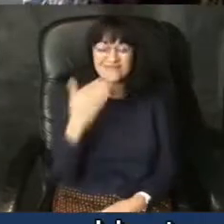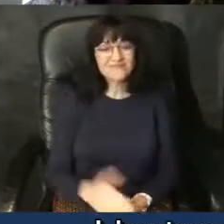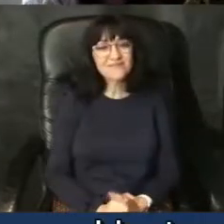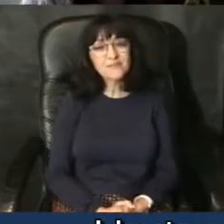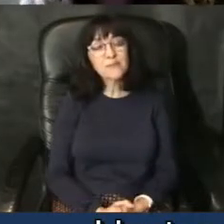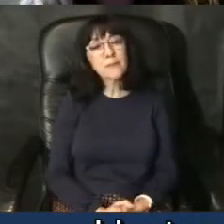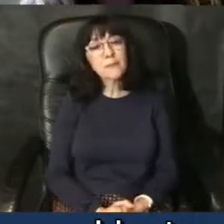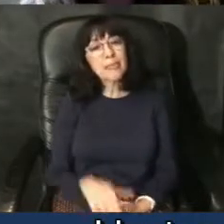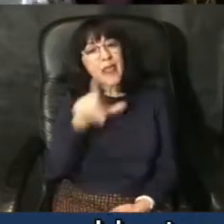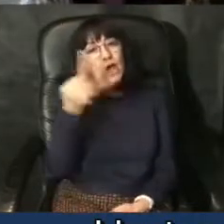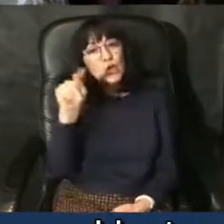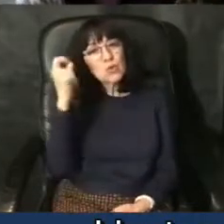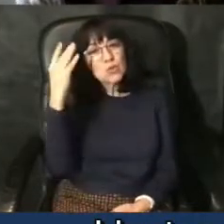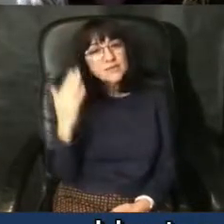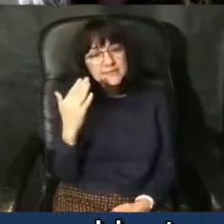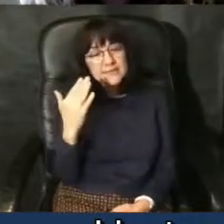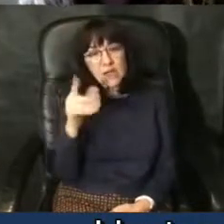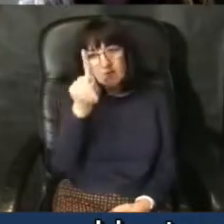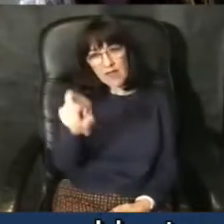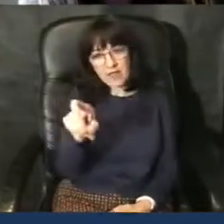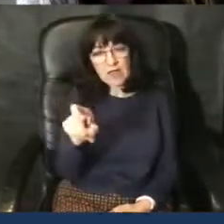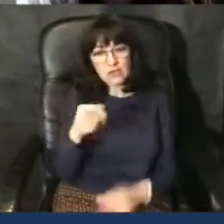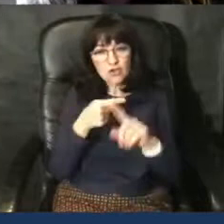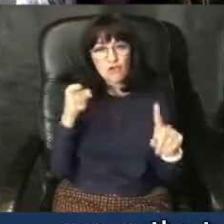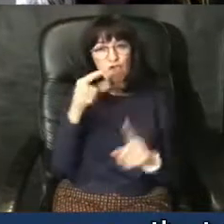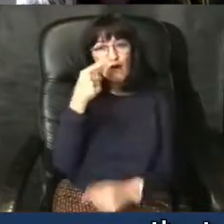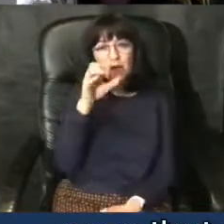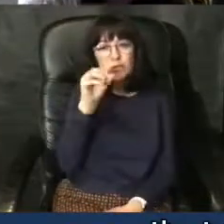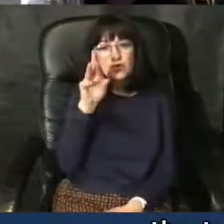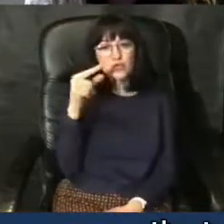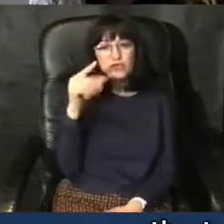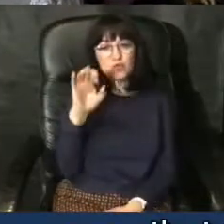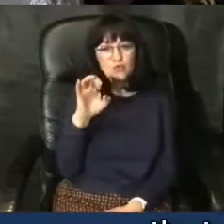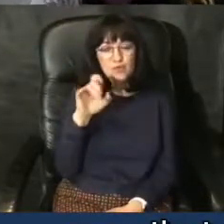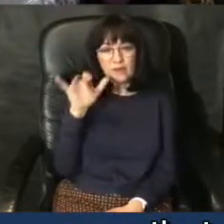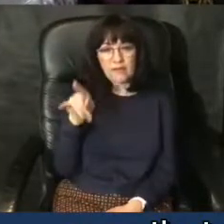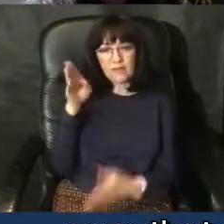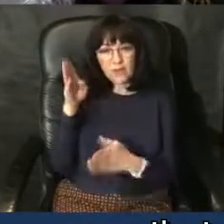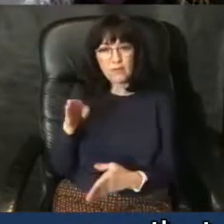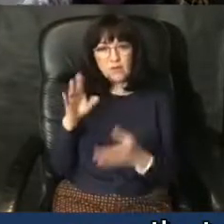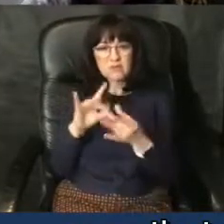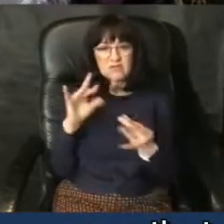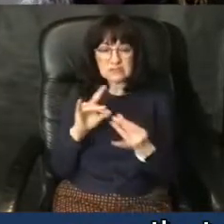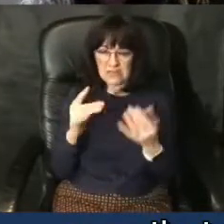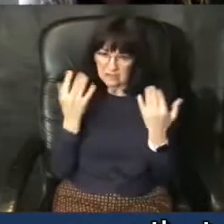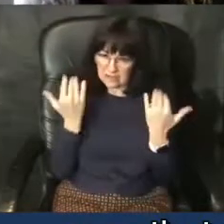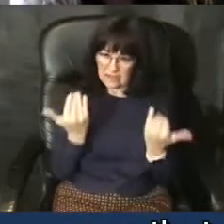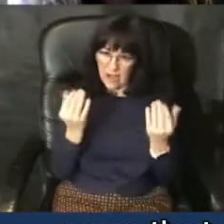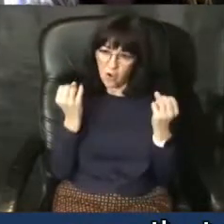Lieutenant Governor, this question comes from George, who says that a lot of seniors now